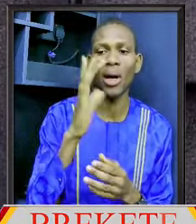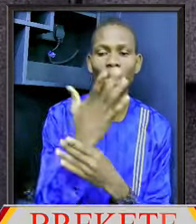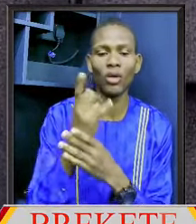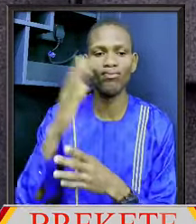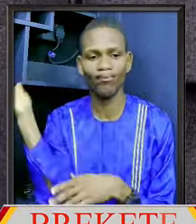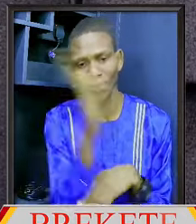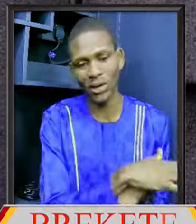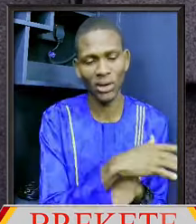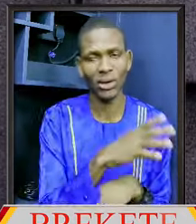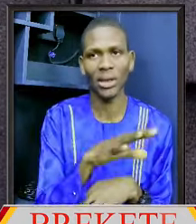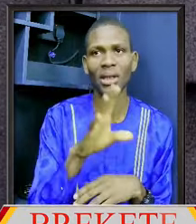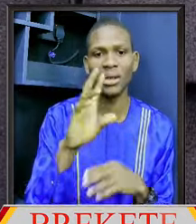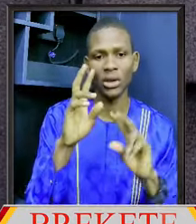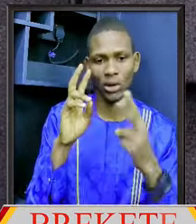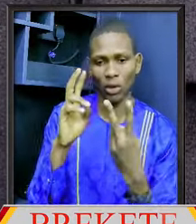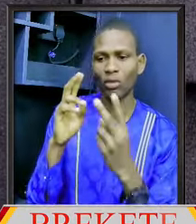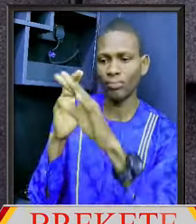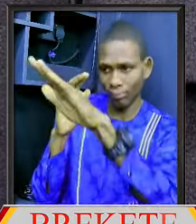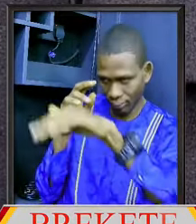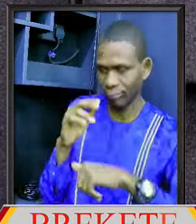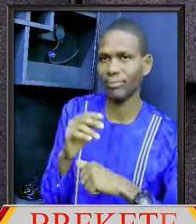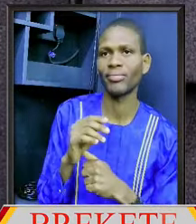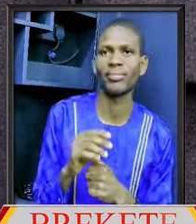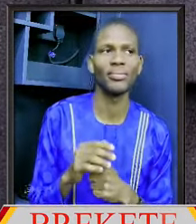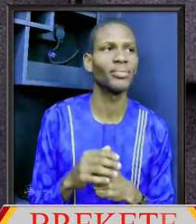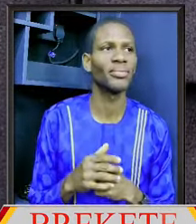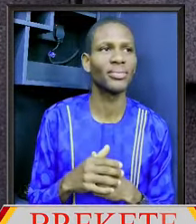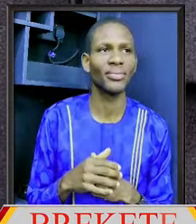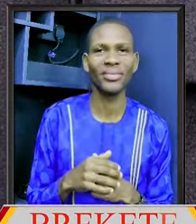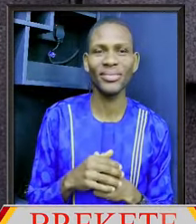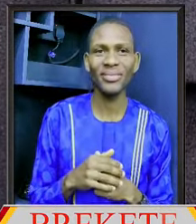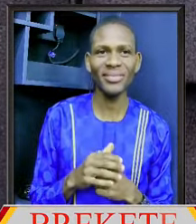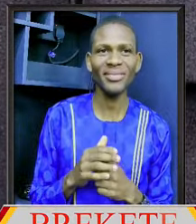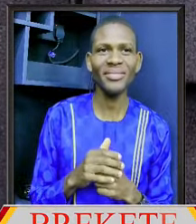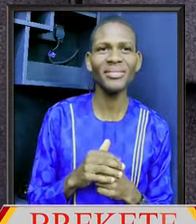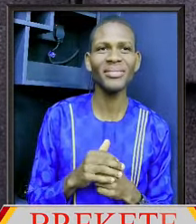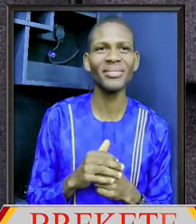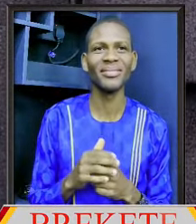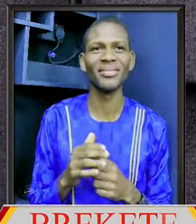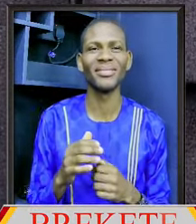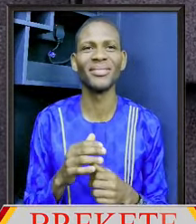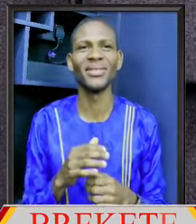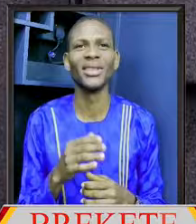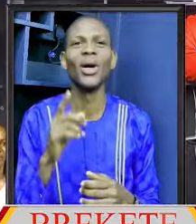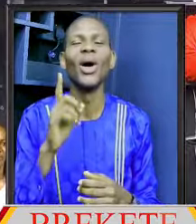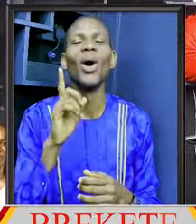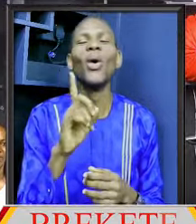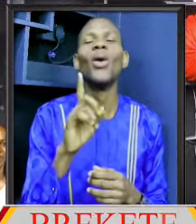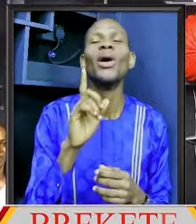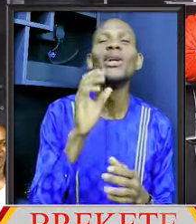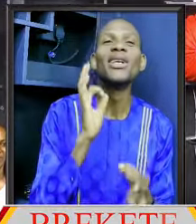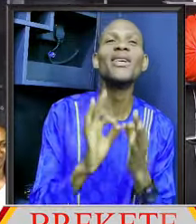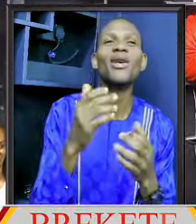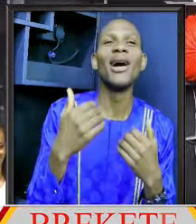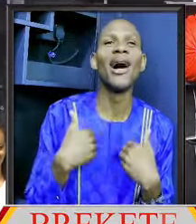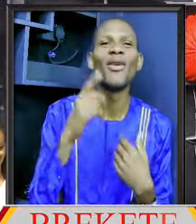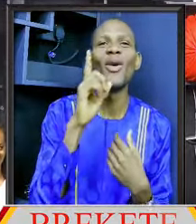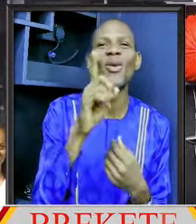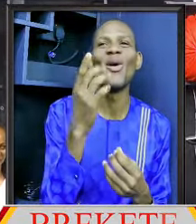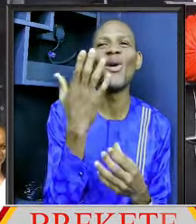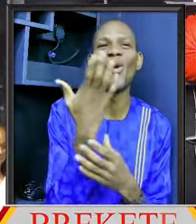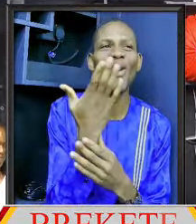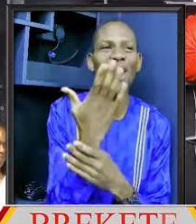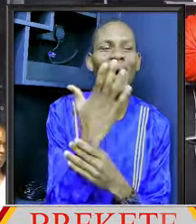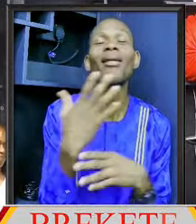child, you take the other hand, call him back. Mm. You are a father that's here. After beating. What if now one hand you get?